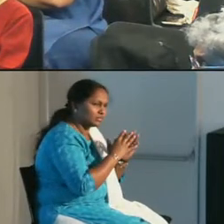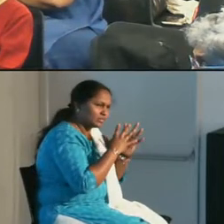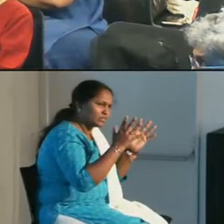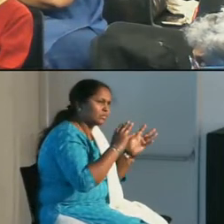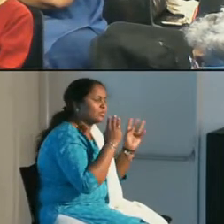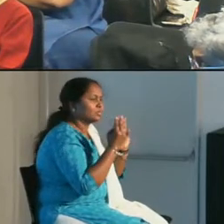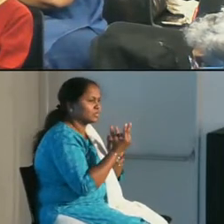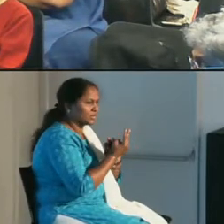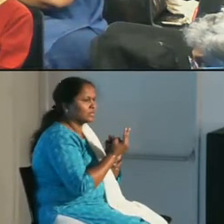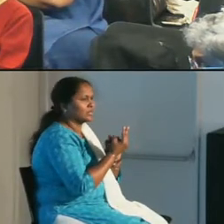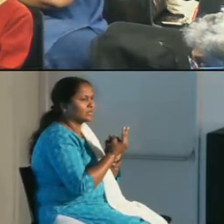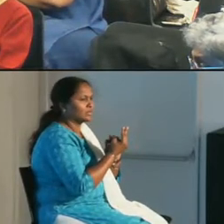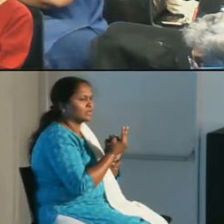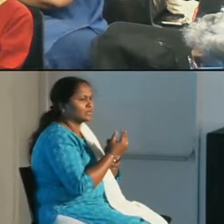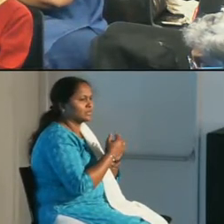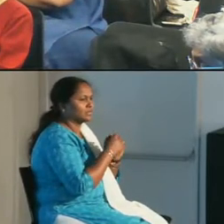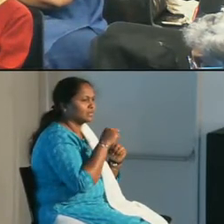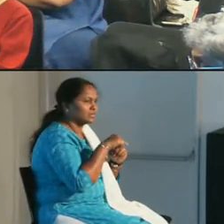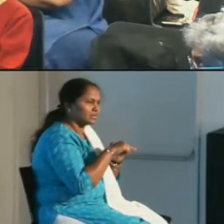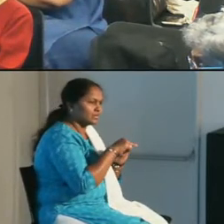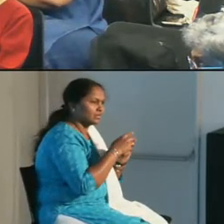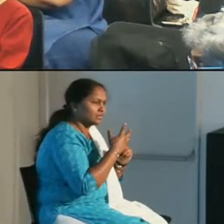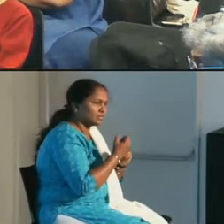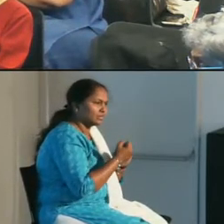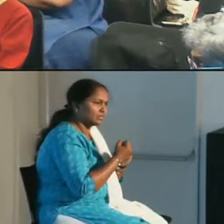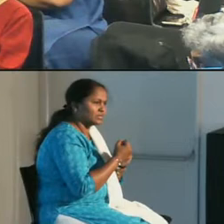wall, and